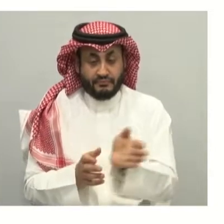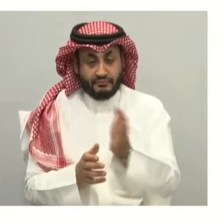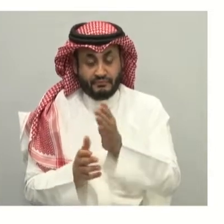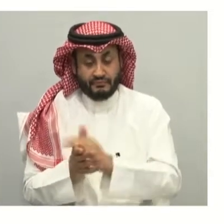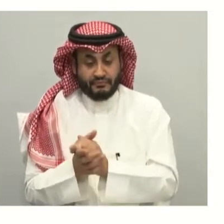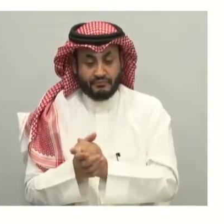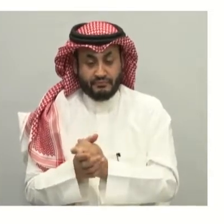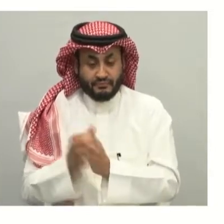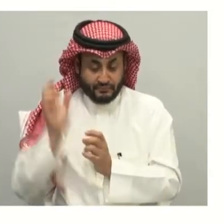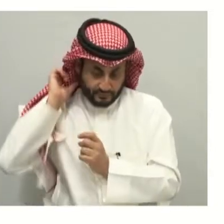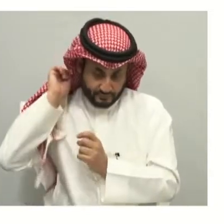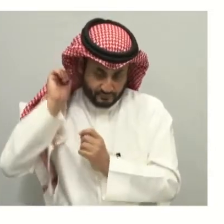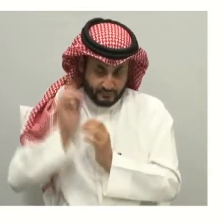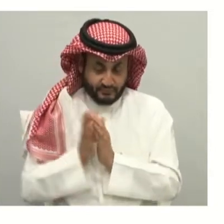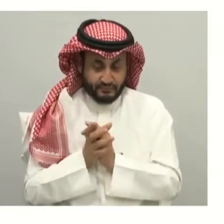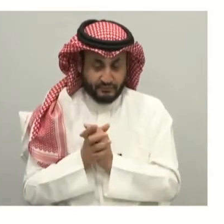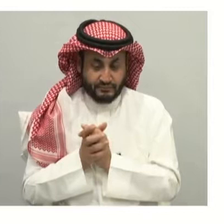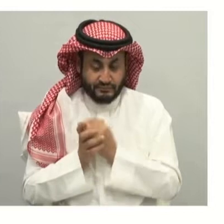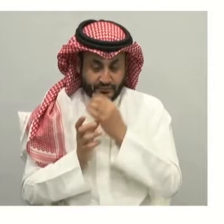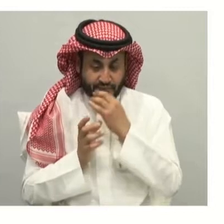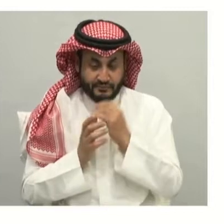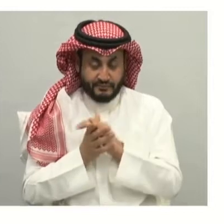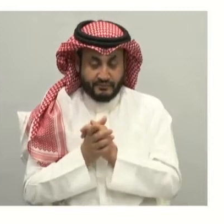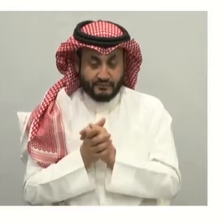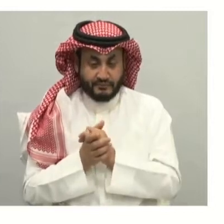look at the pictures and read the sentences. Ready?